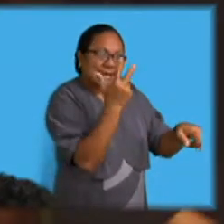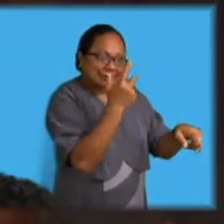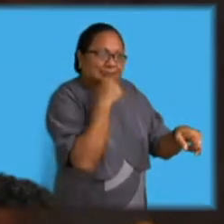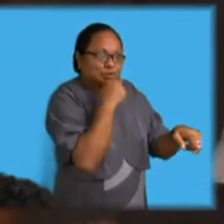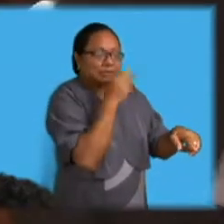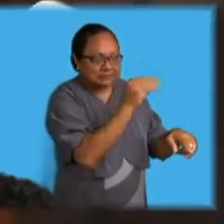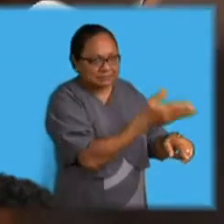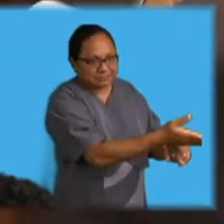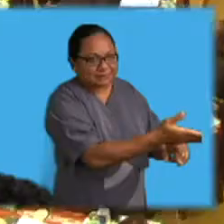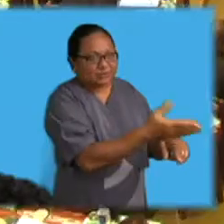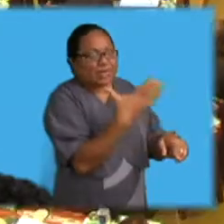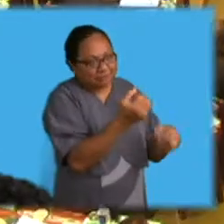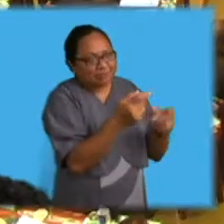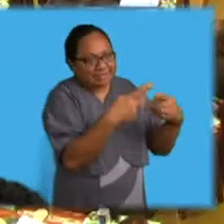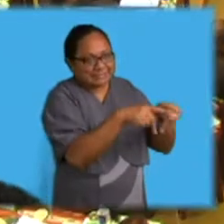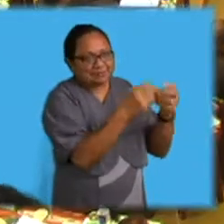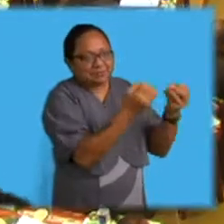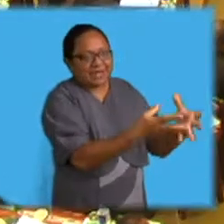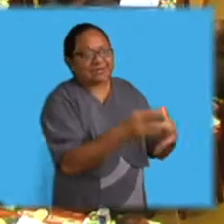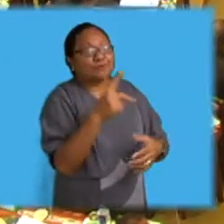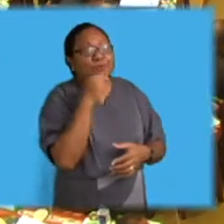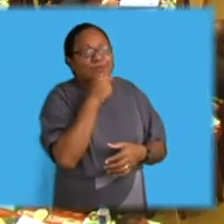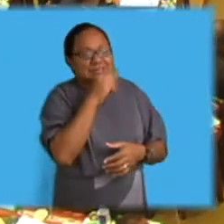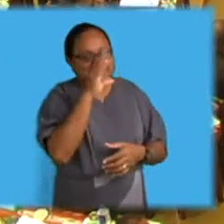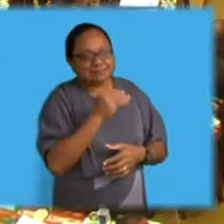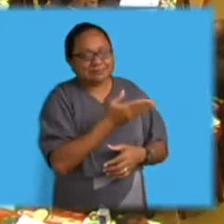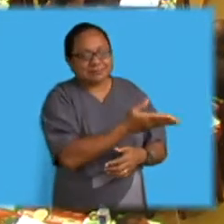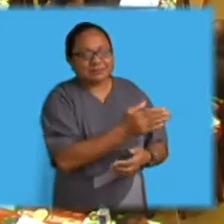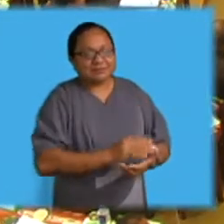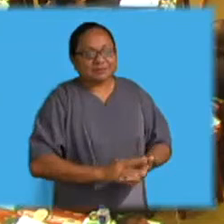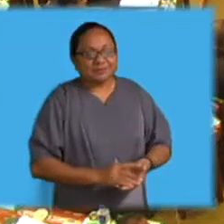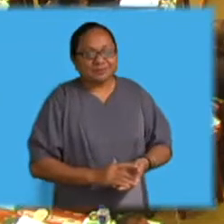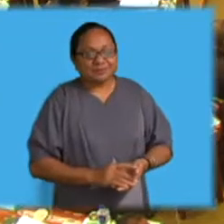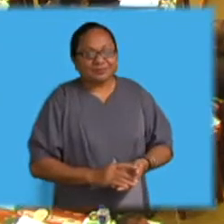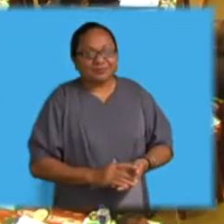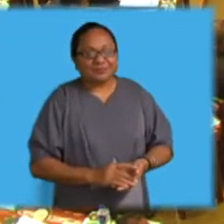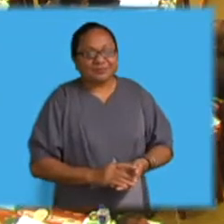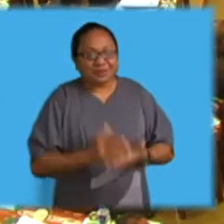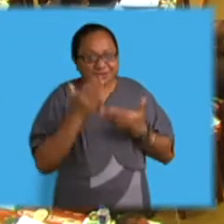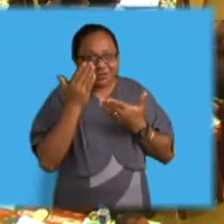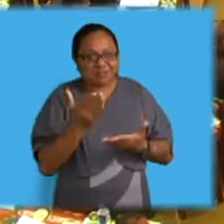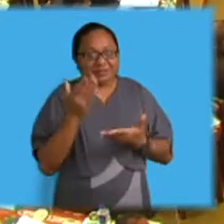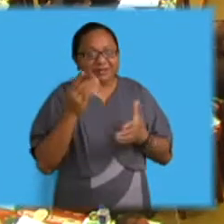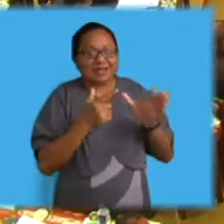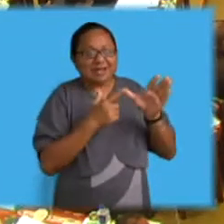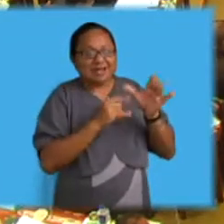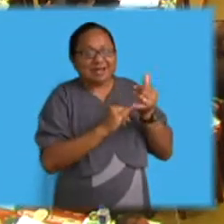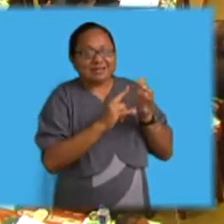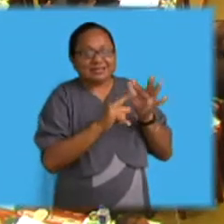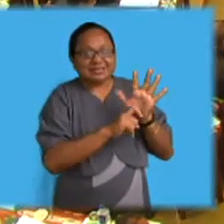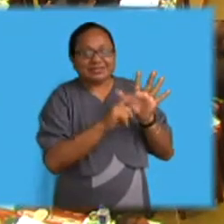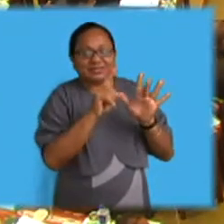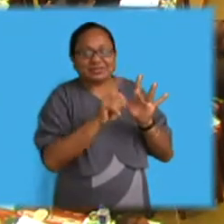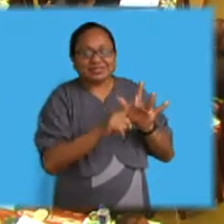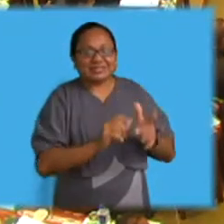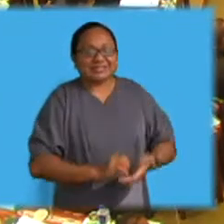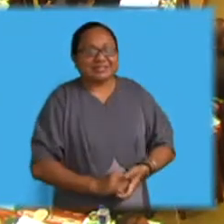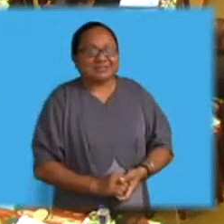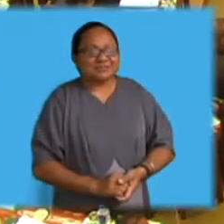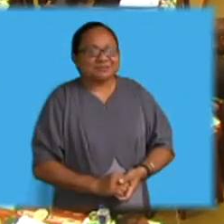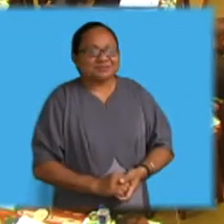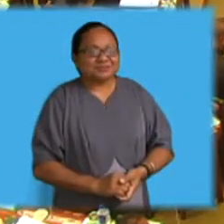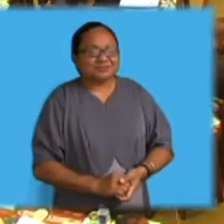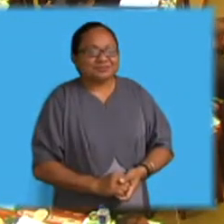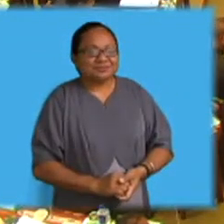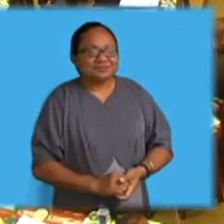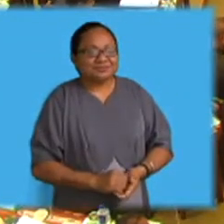Thank you. Thank you, Honourable Asir Londondo. Thank you, Madam Speaker. I think